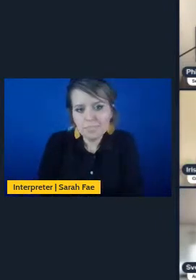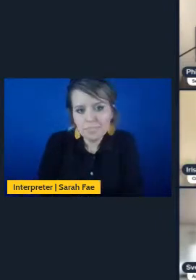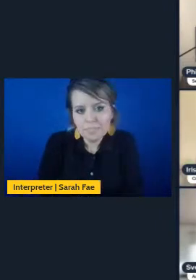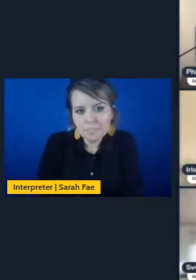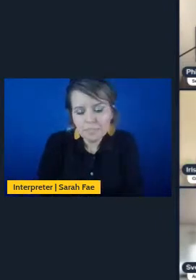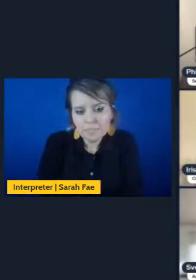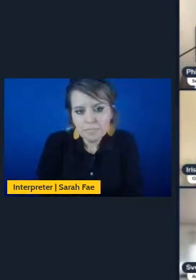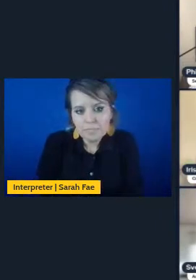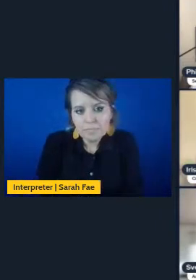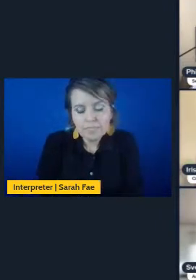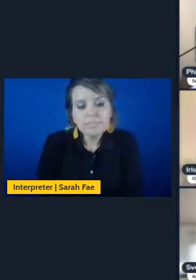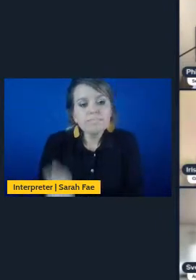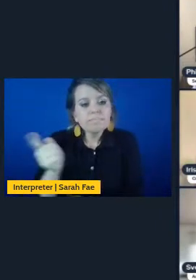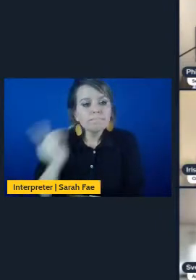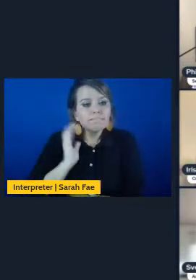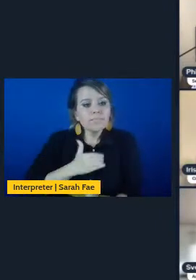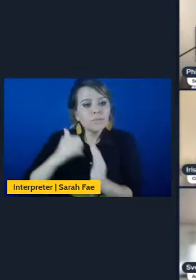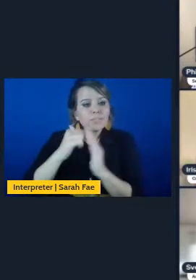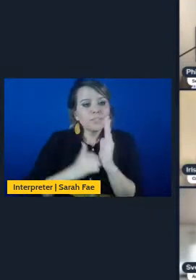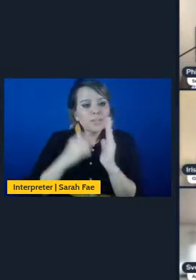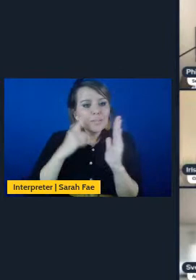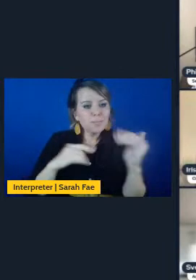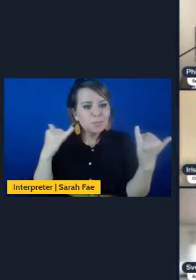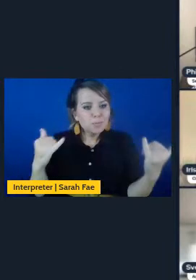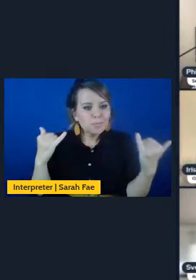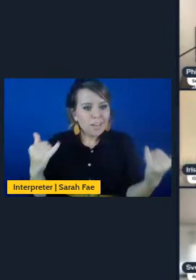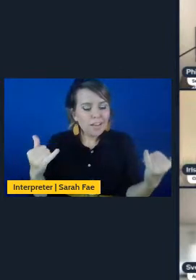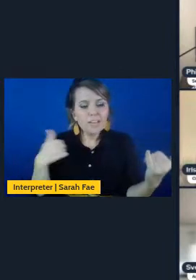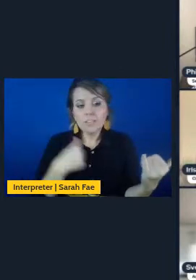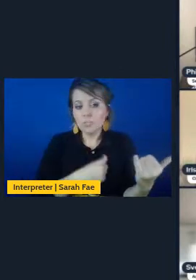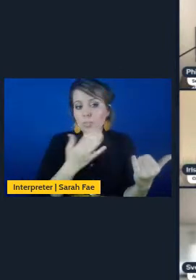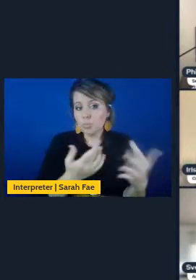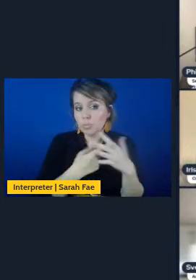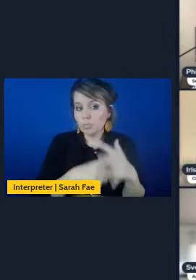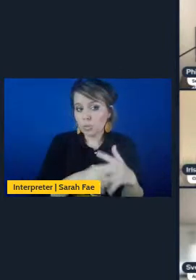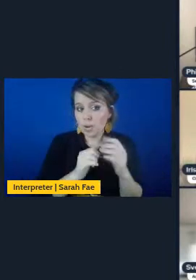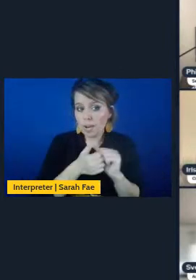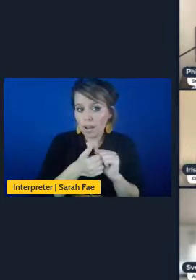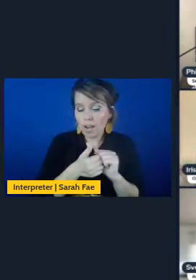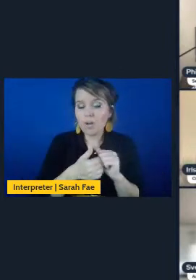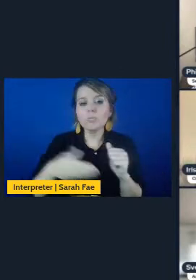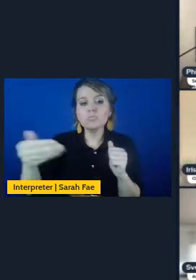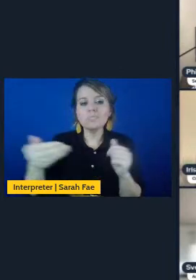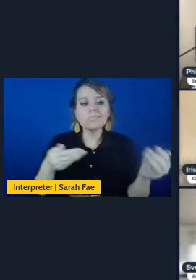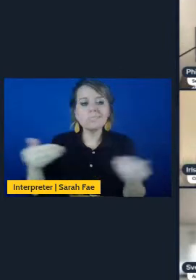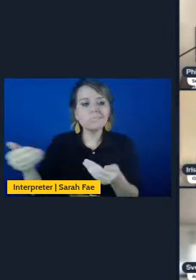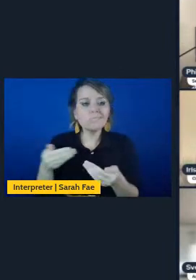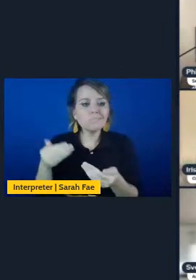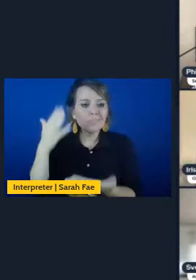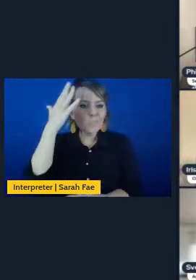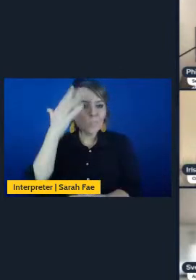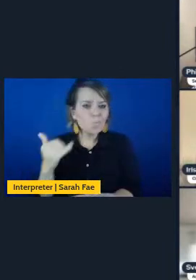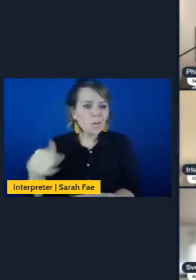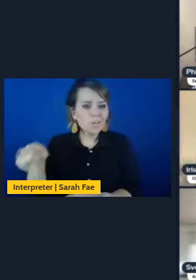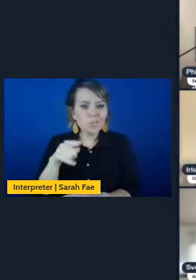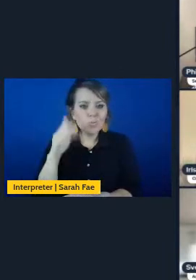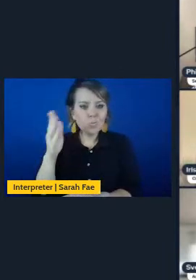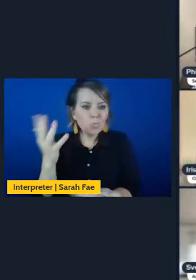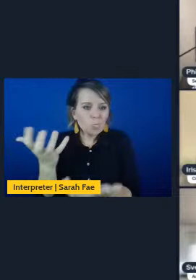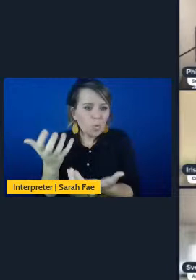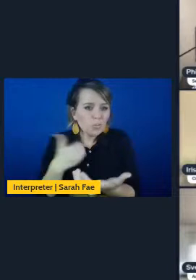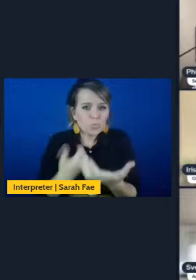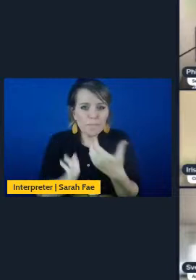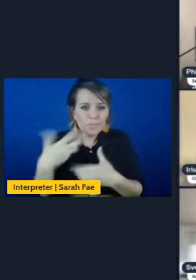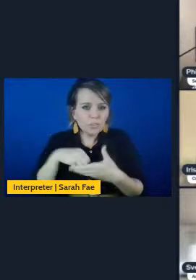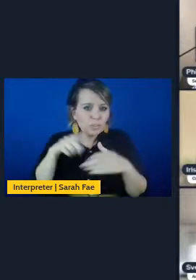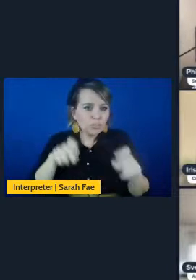So this is the agenda for today. We will start off by introducing why you would want to have integration tests